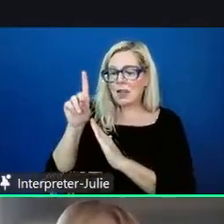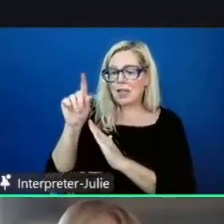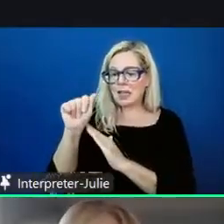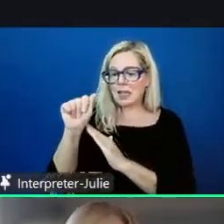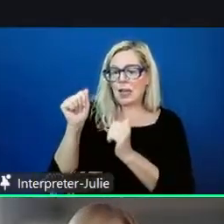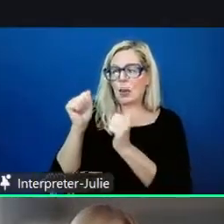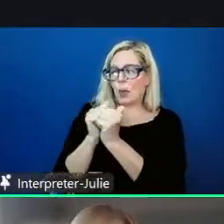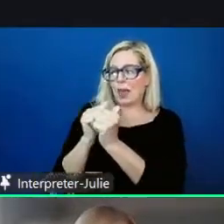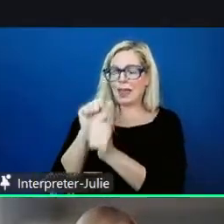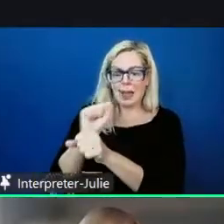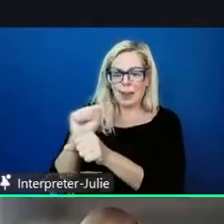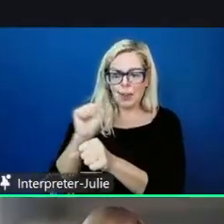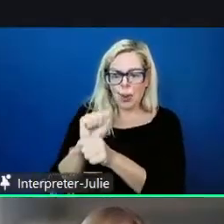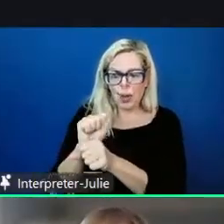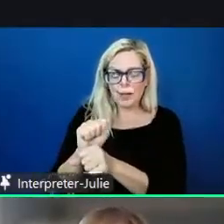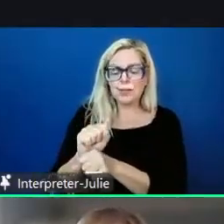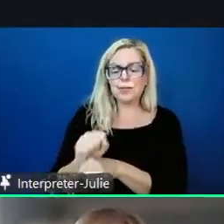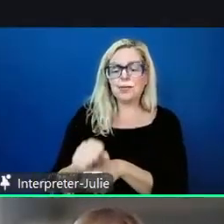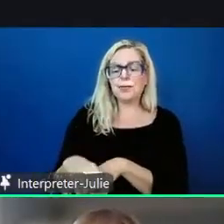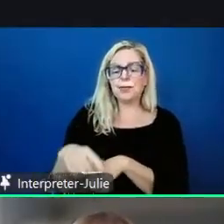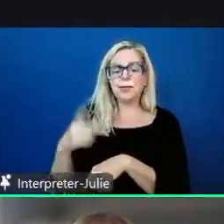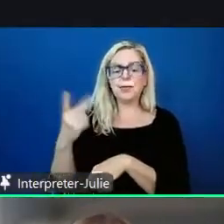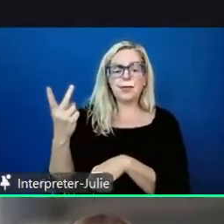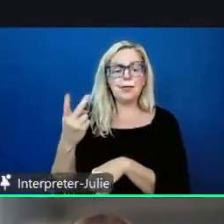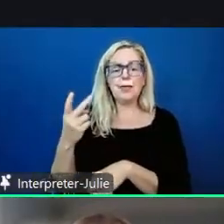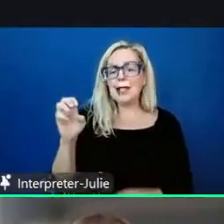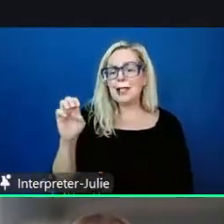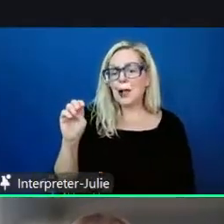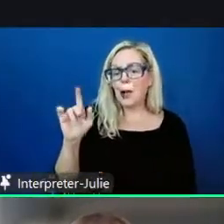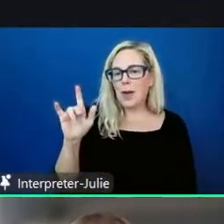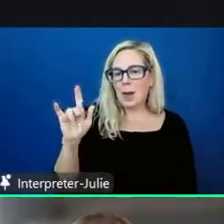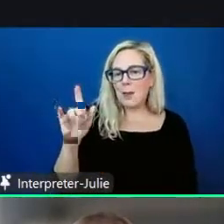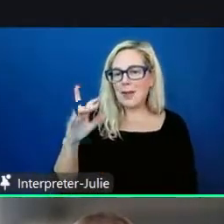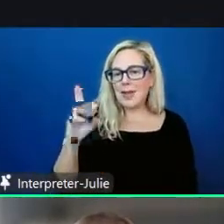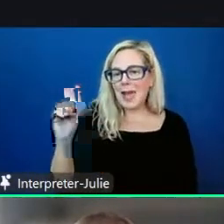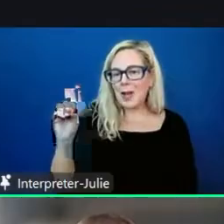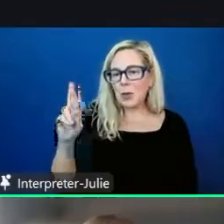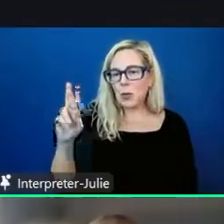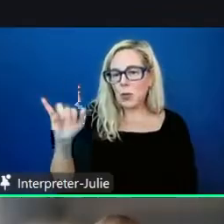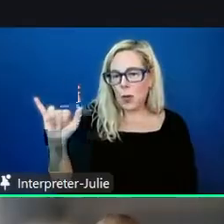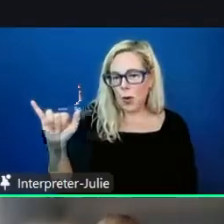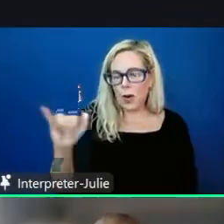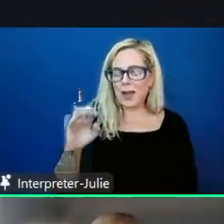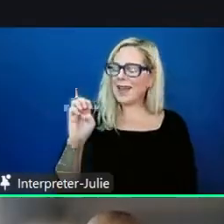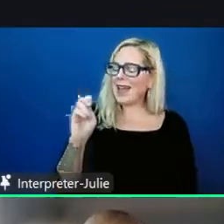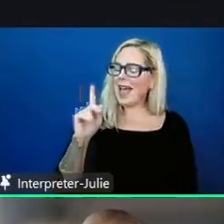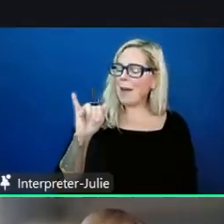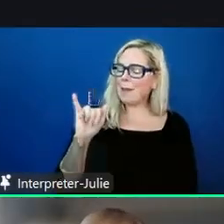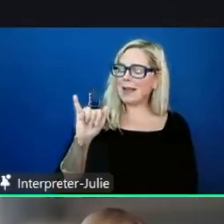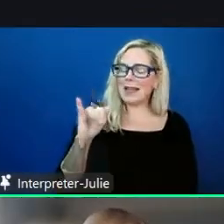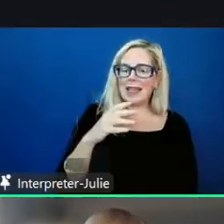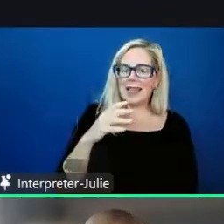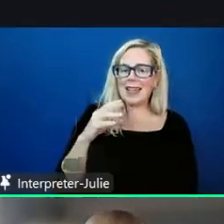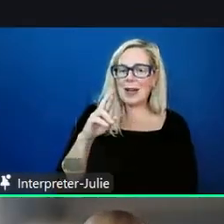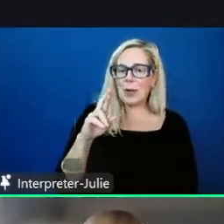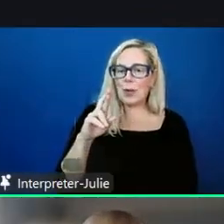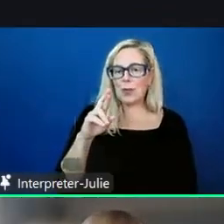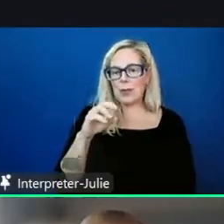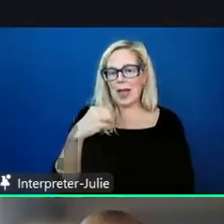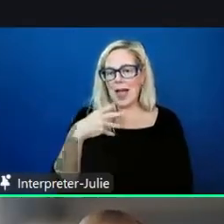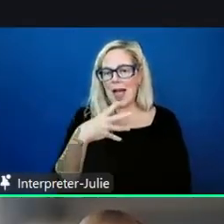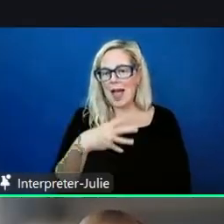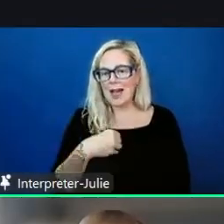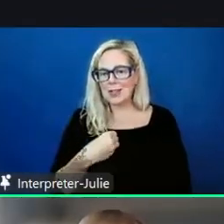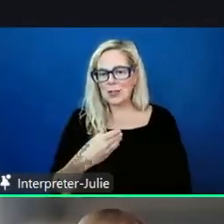so Emily and Lloyd came on stage with their supervisors. Emily is a radiology tech assistant, and Lloyd works in